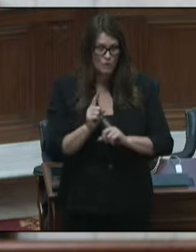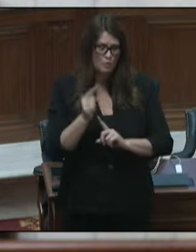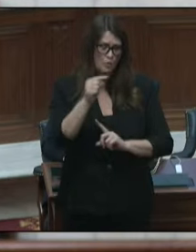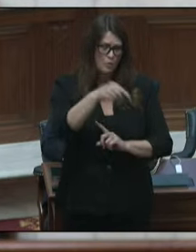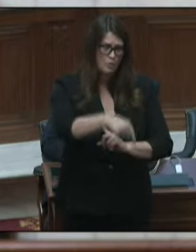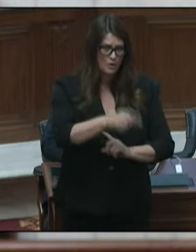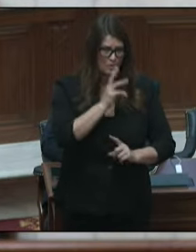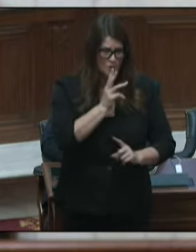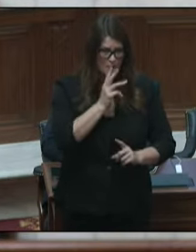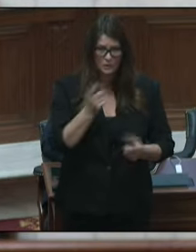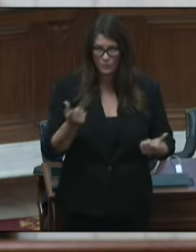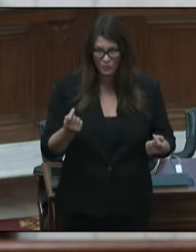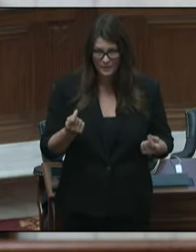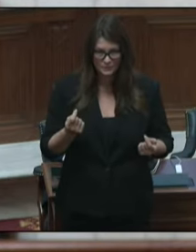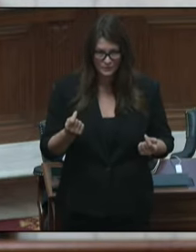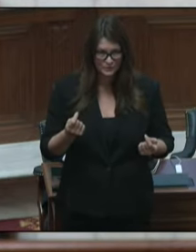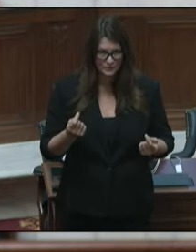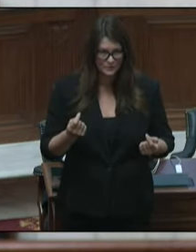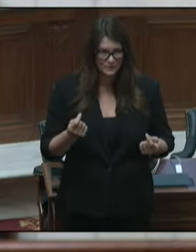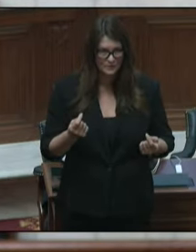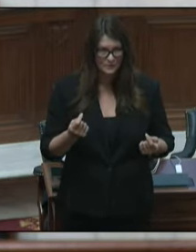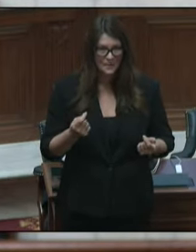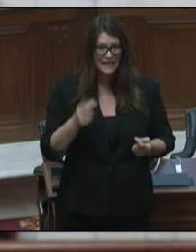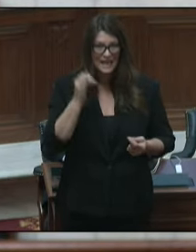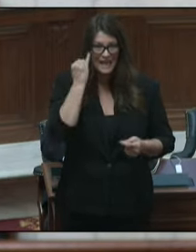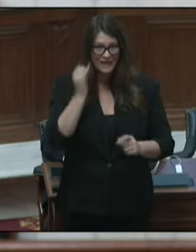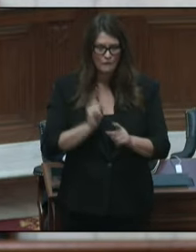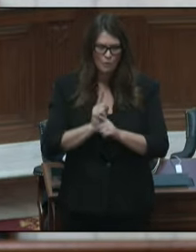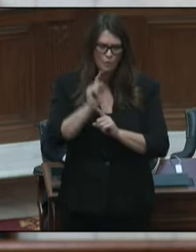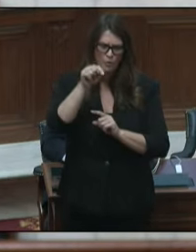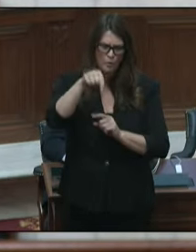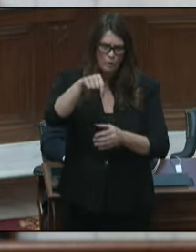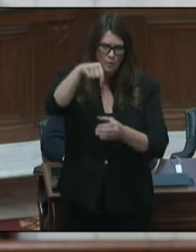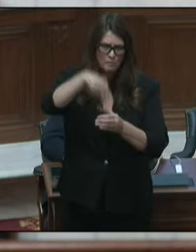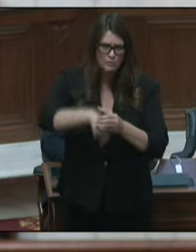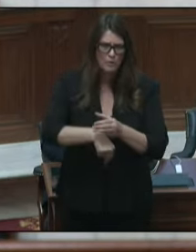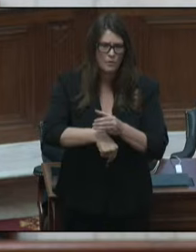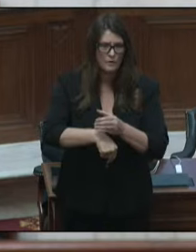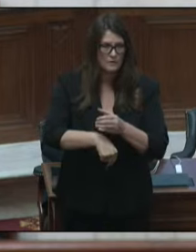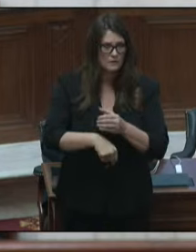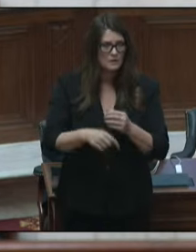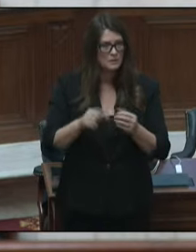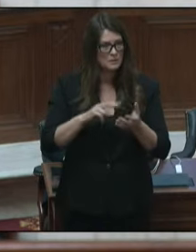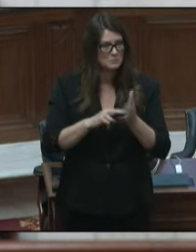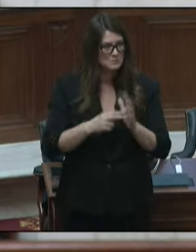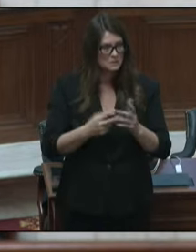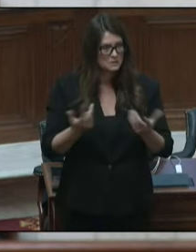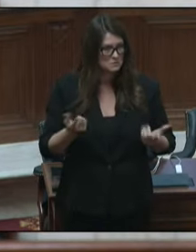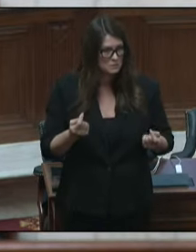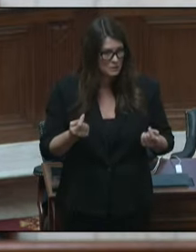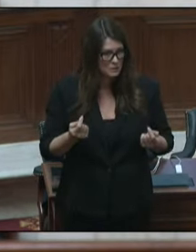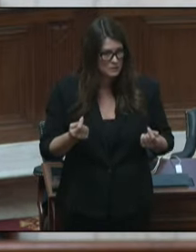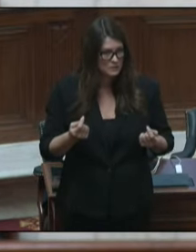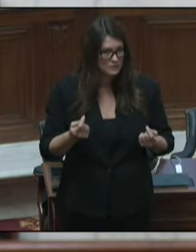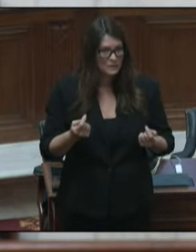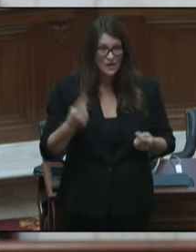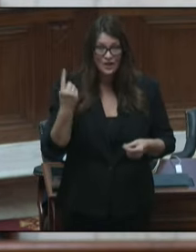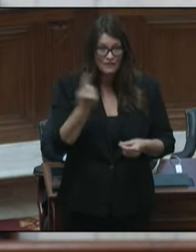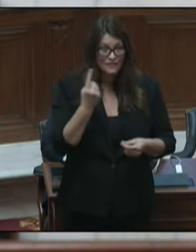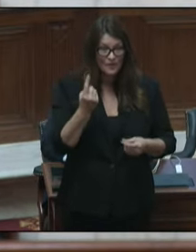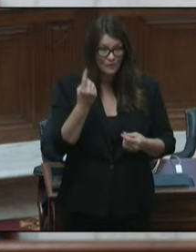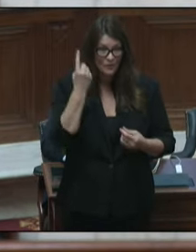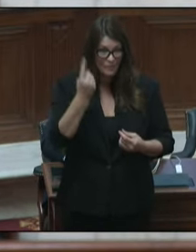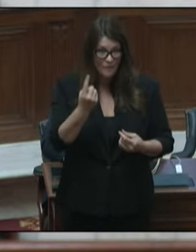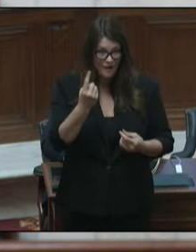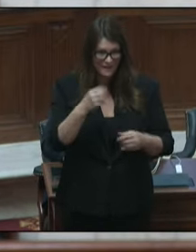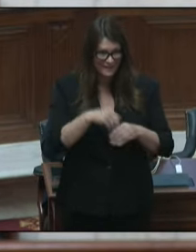do about it? If the last shot was a hole in one, what does it matter? The only shot